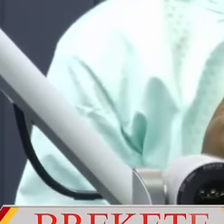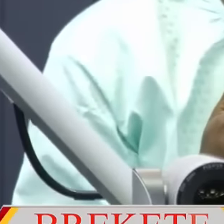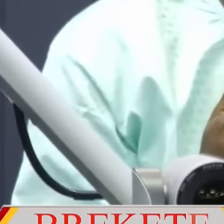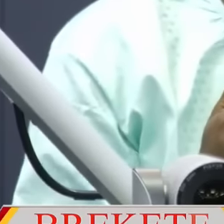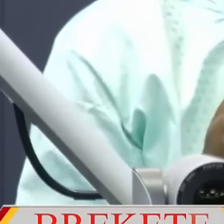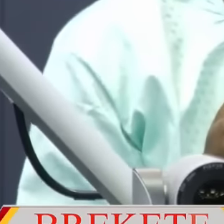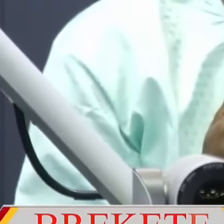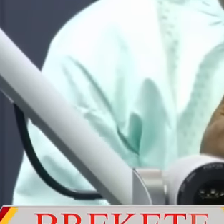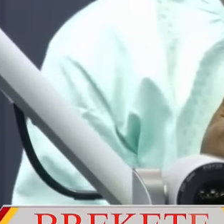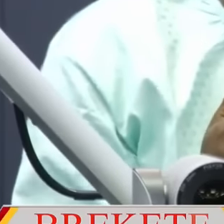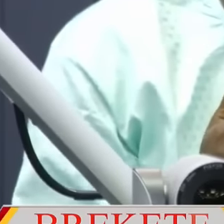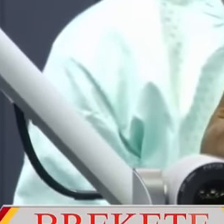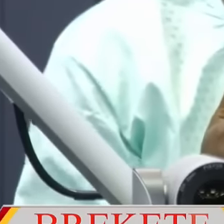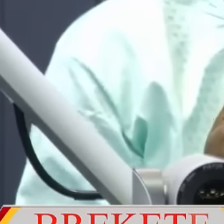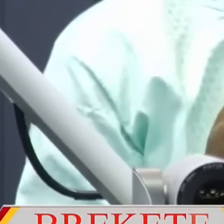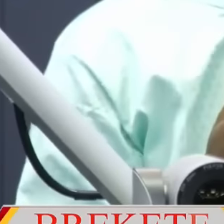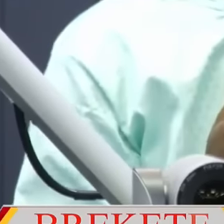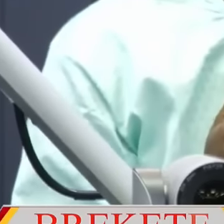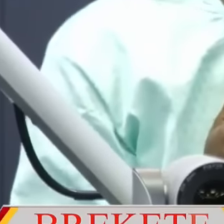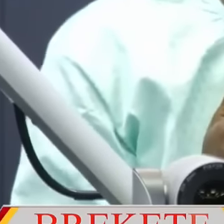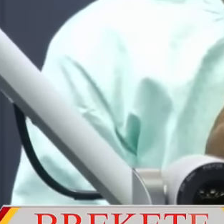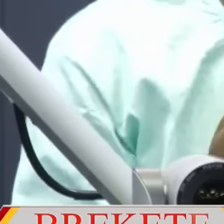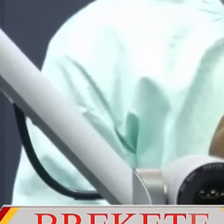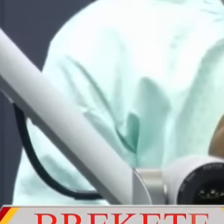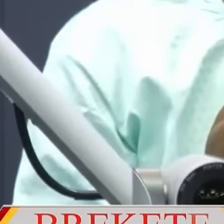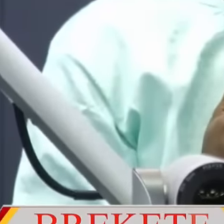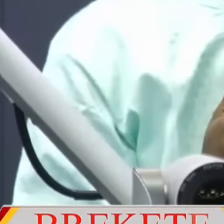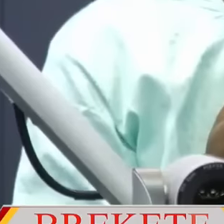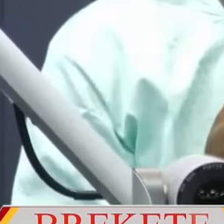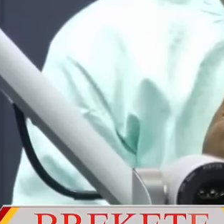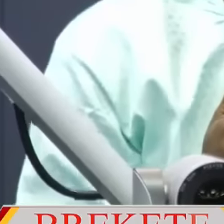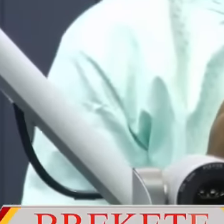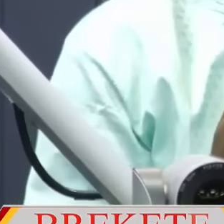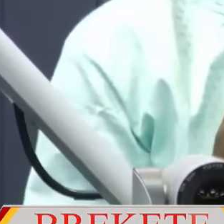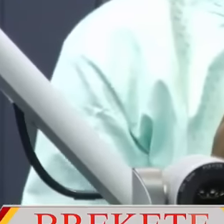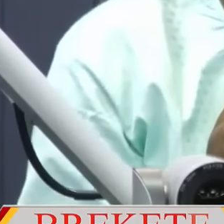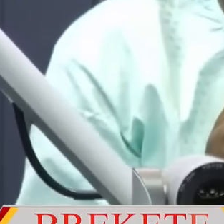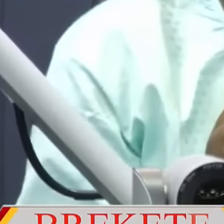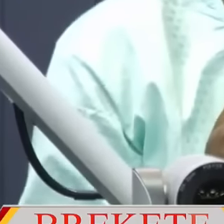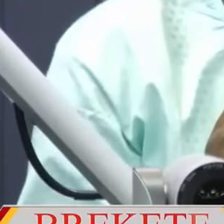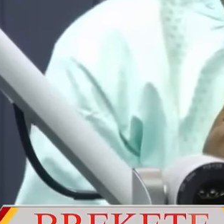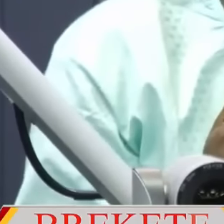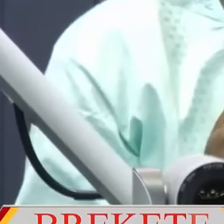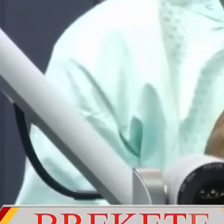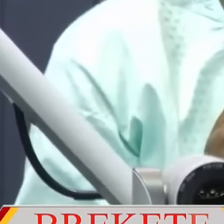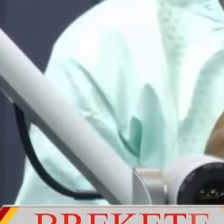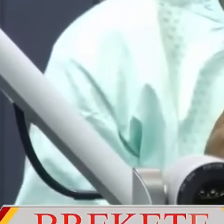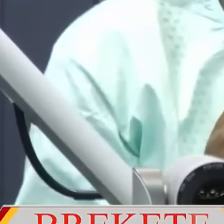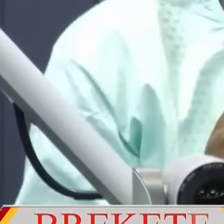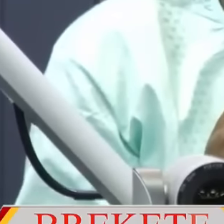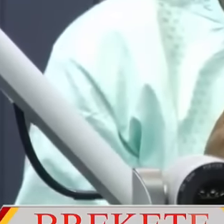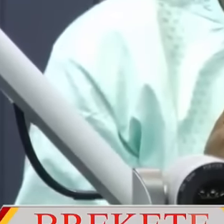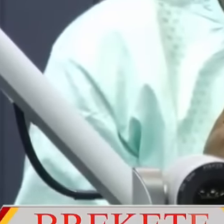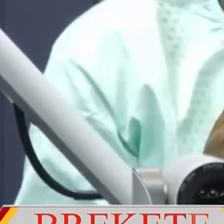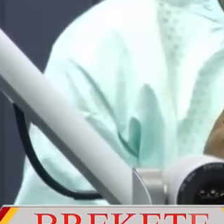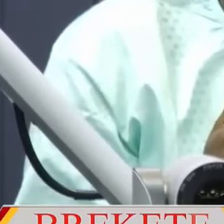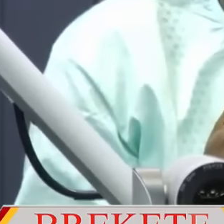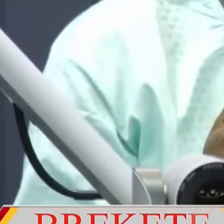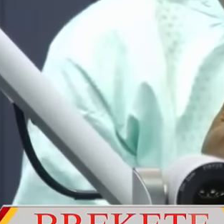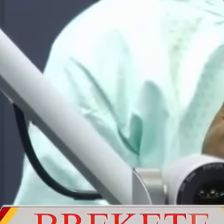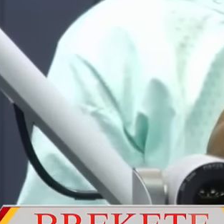ba akan kwakwara hujja ba ita za ku kai kara ko alƙalin za ku kai kara shi alƙalin